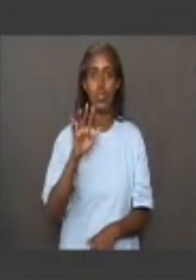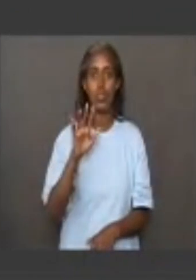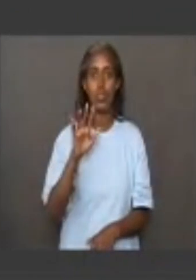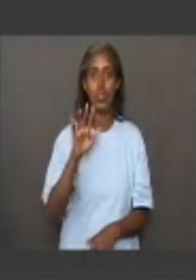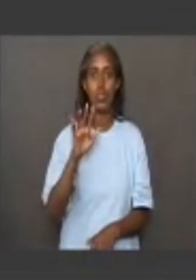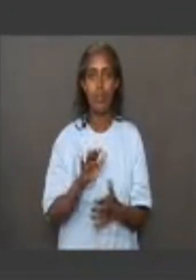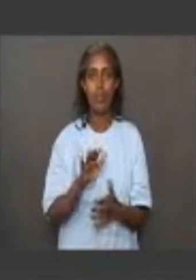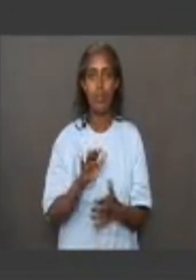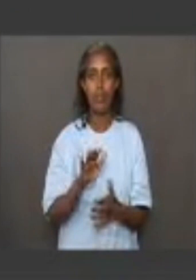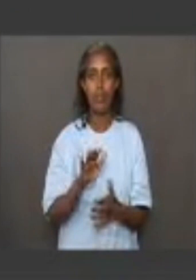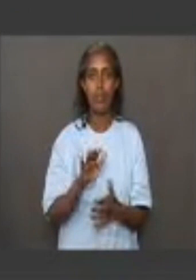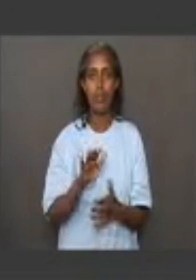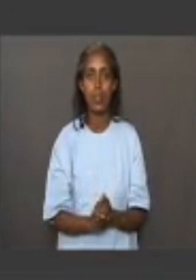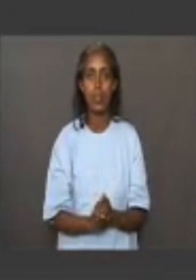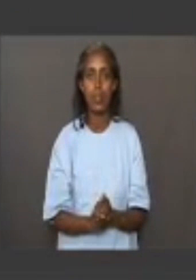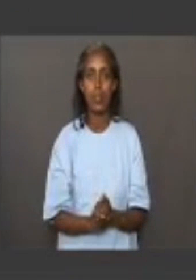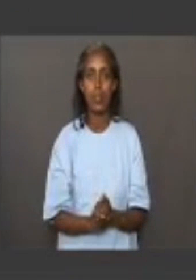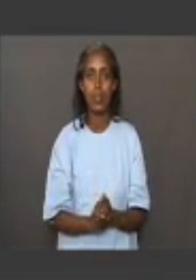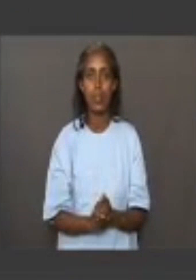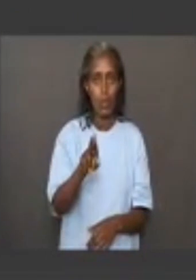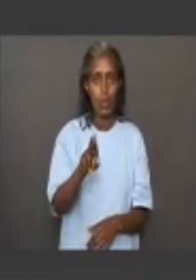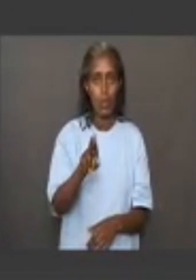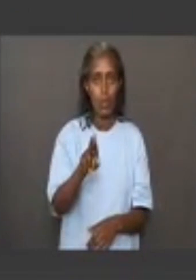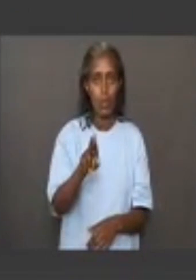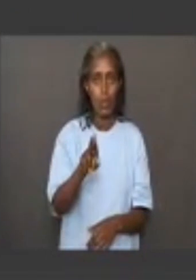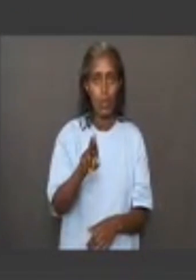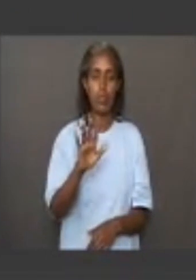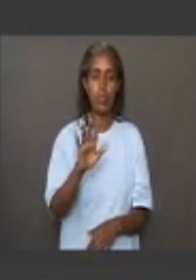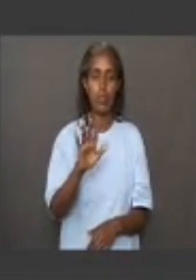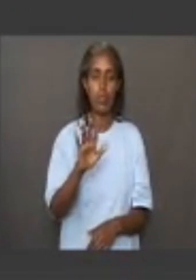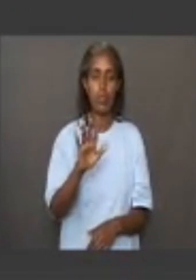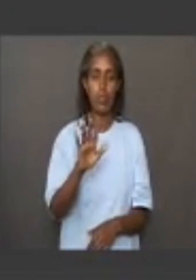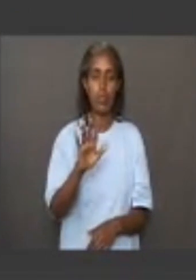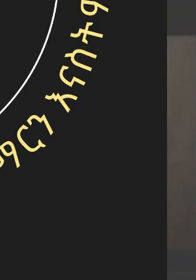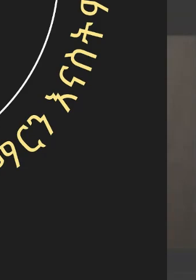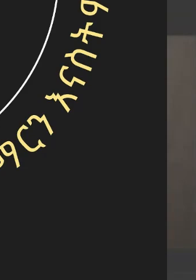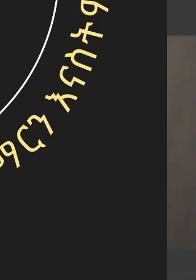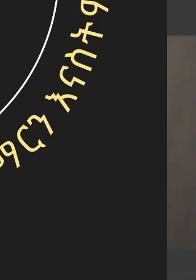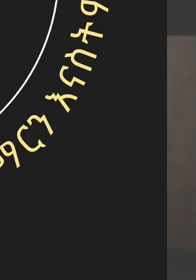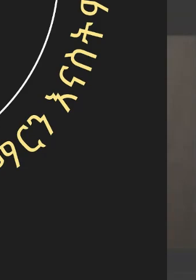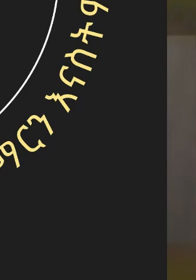125, or 5.